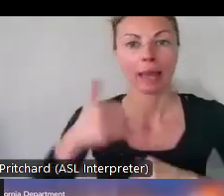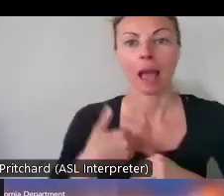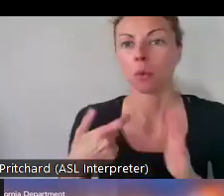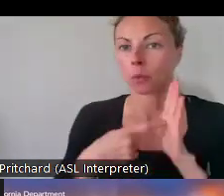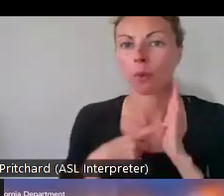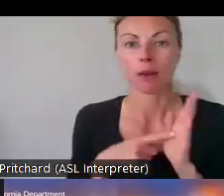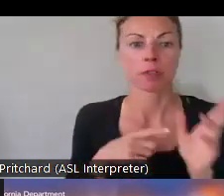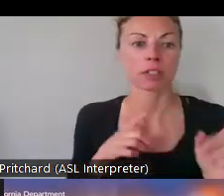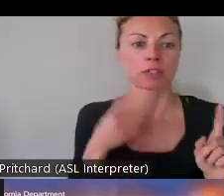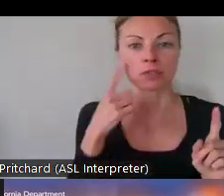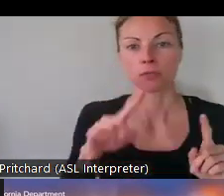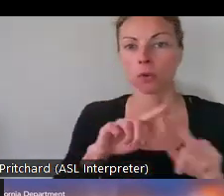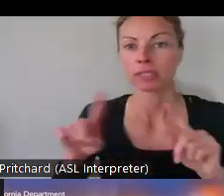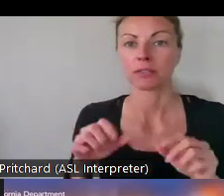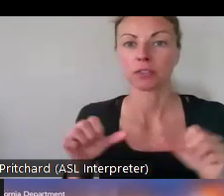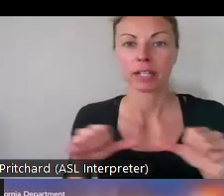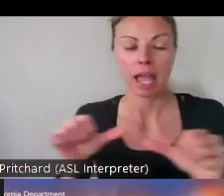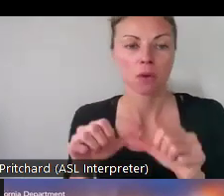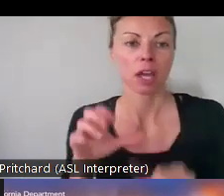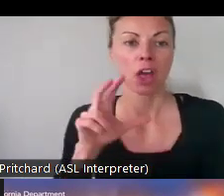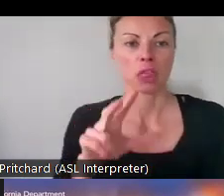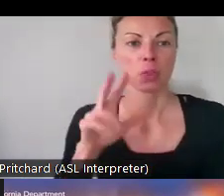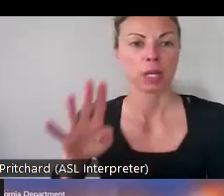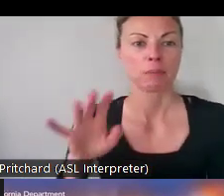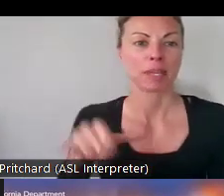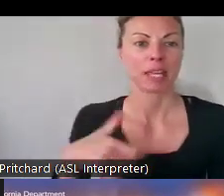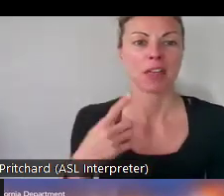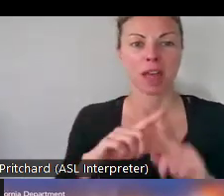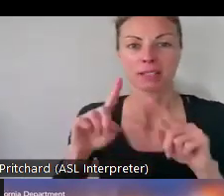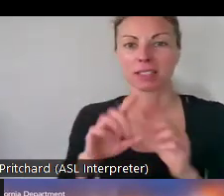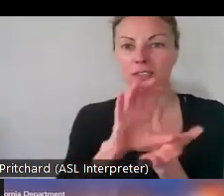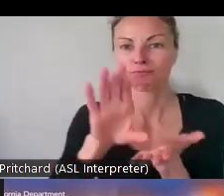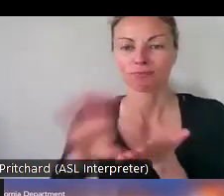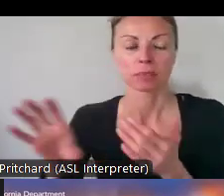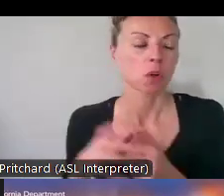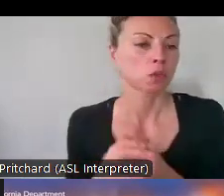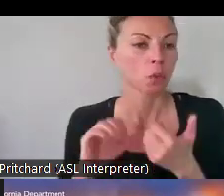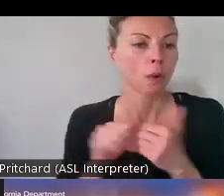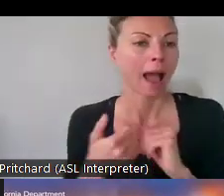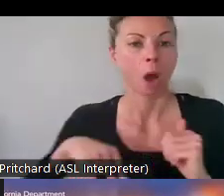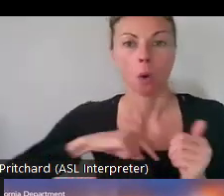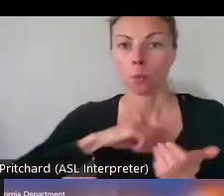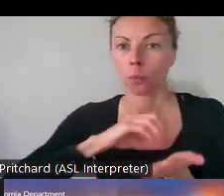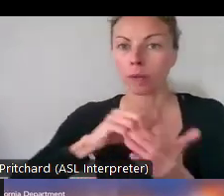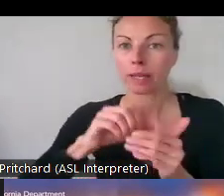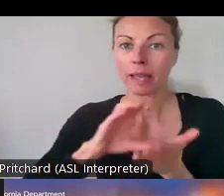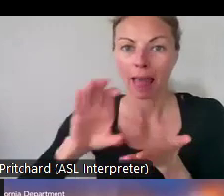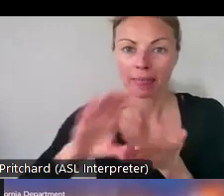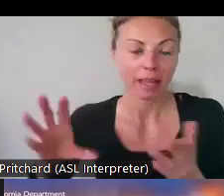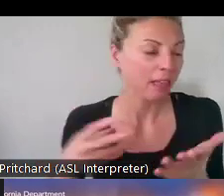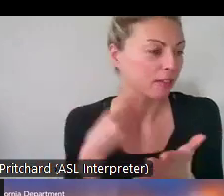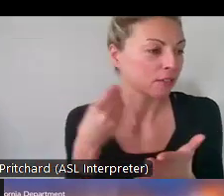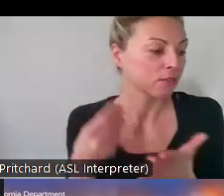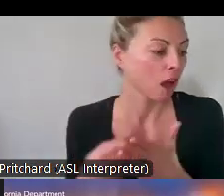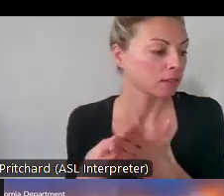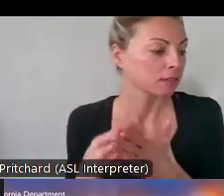entirety of the formula, including 3B, which is supportive services. How we allocate the match is